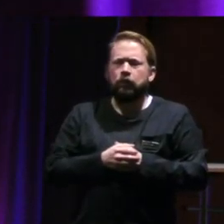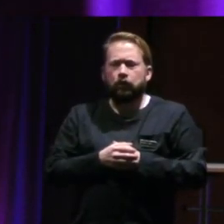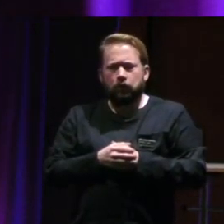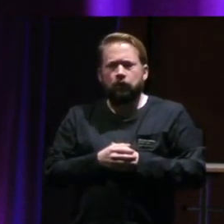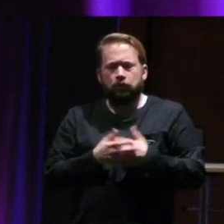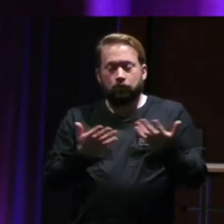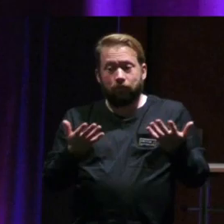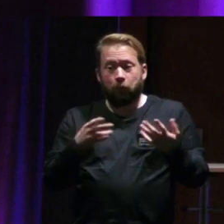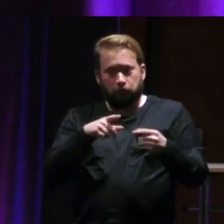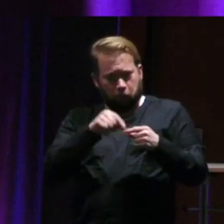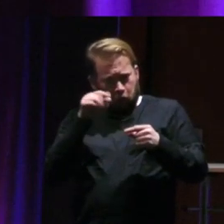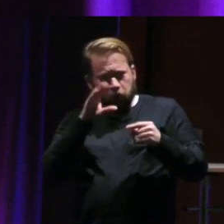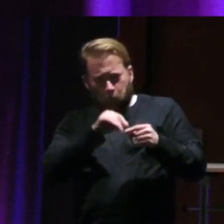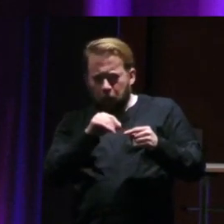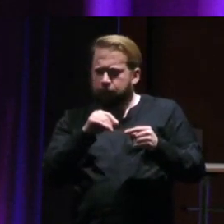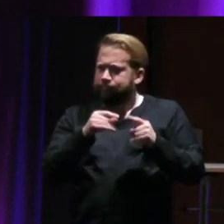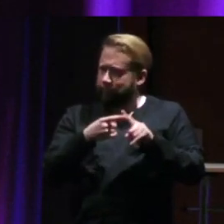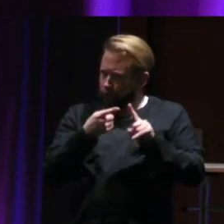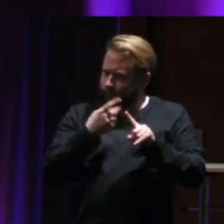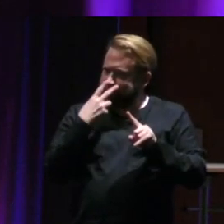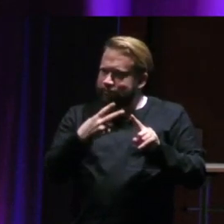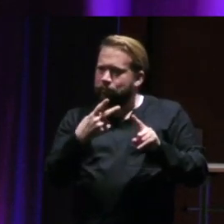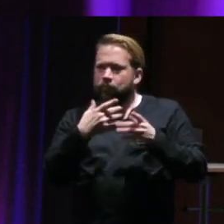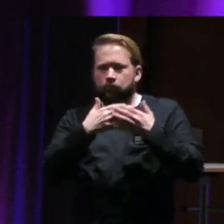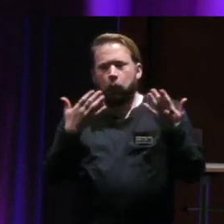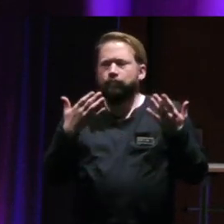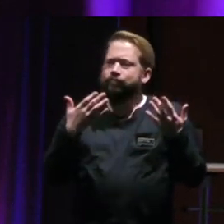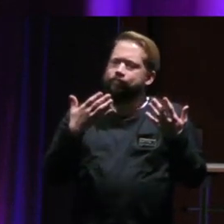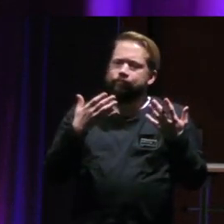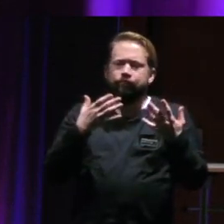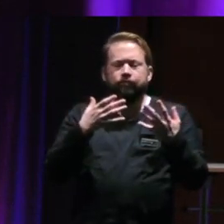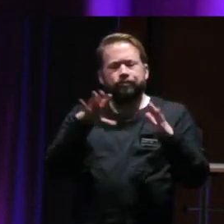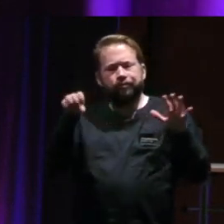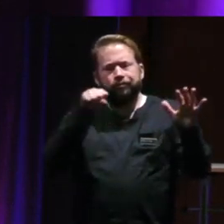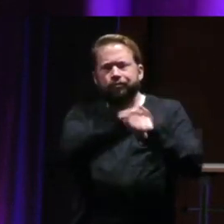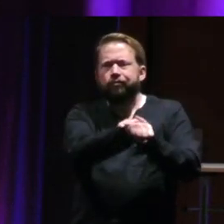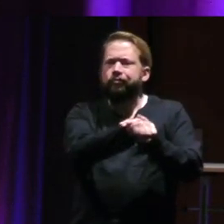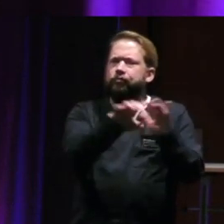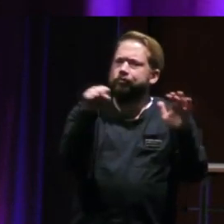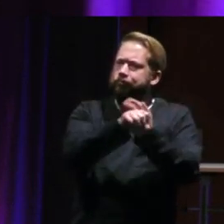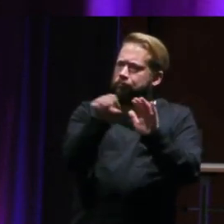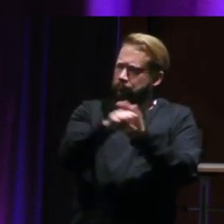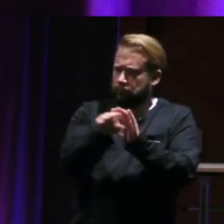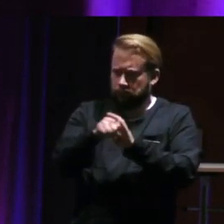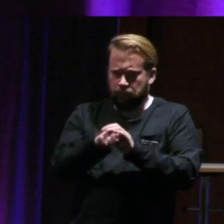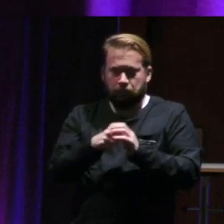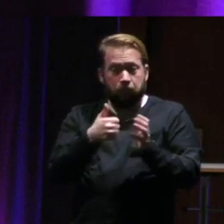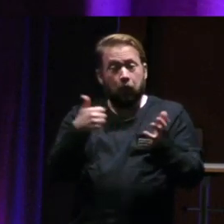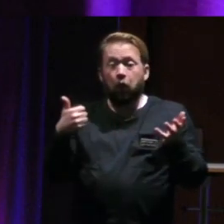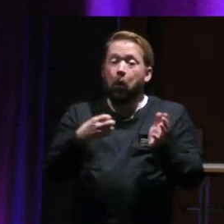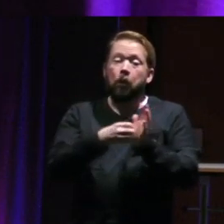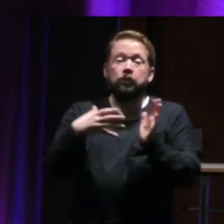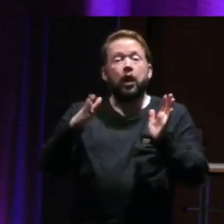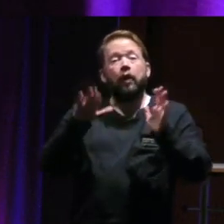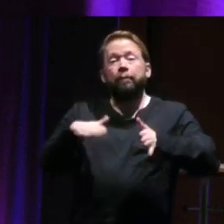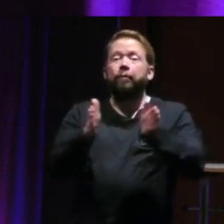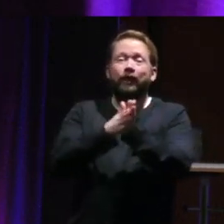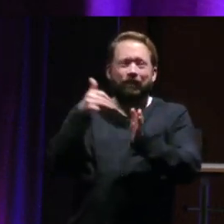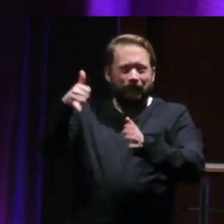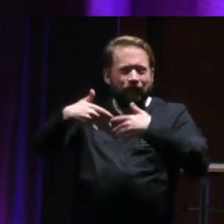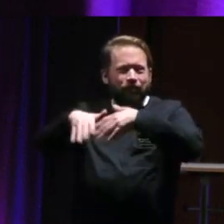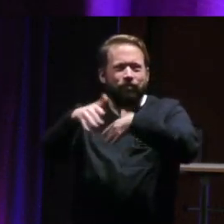were incarcerated and given long sentences only for demonstrating, using false witnesses and things like that. In that work,